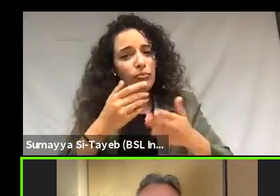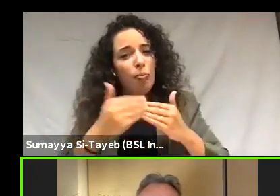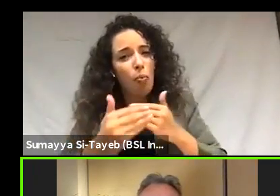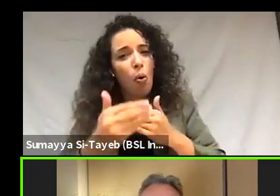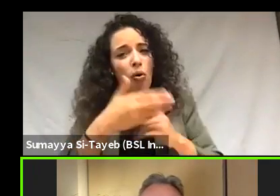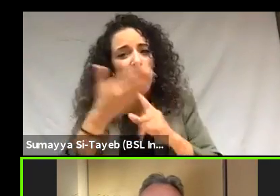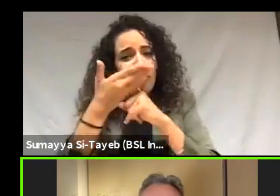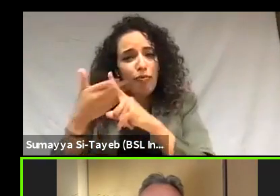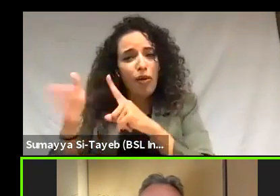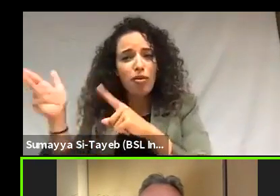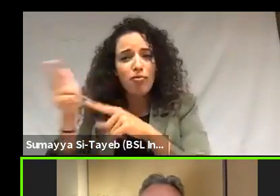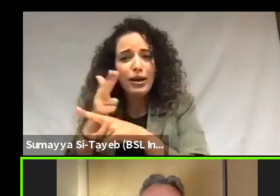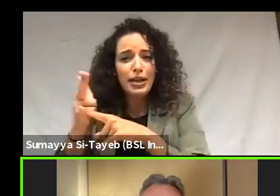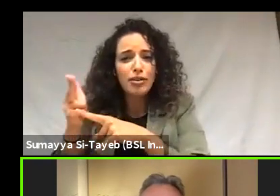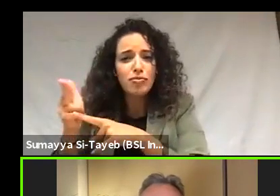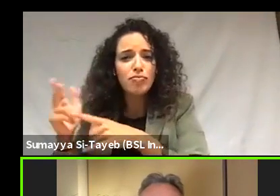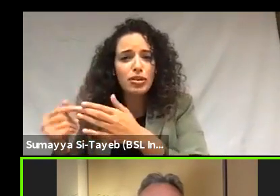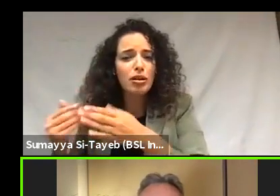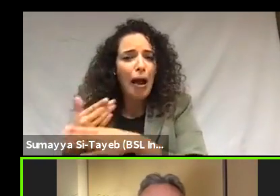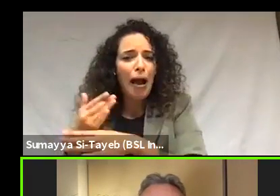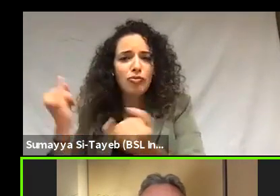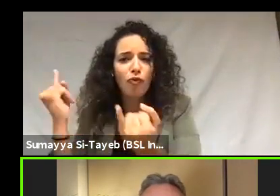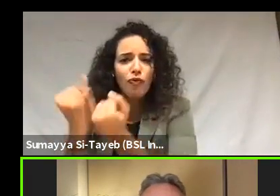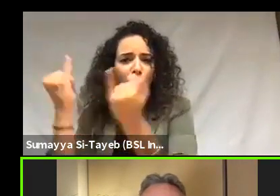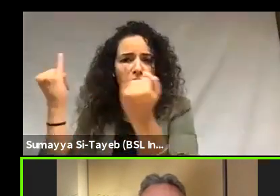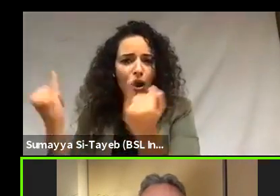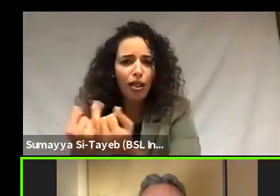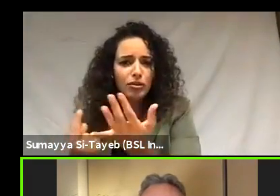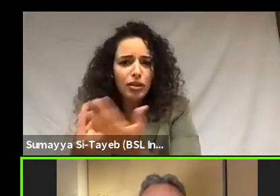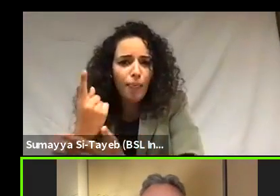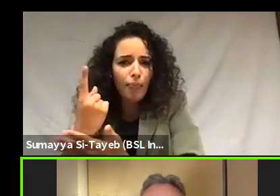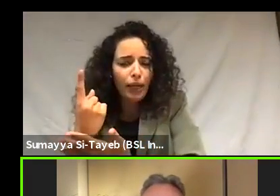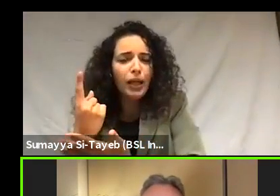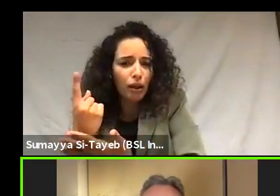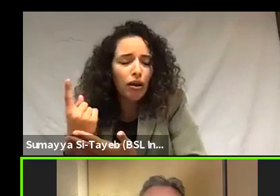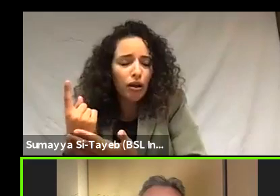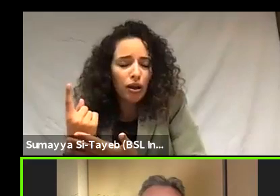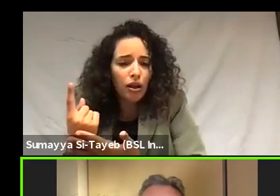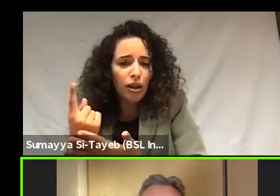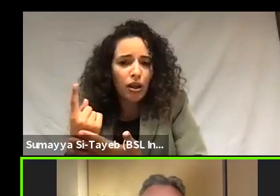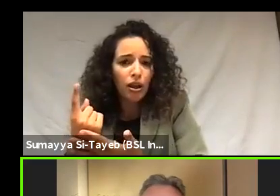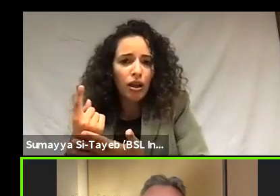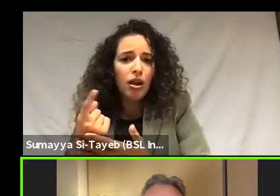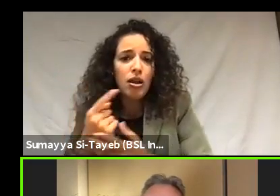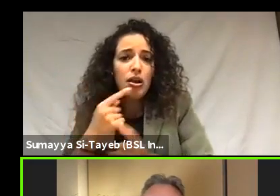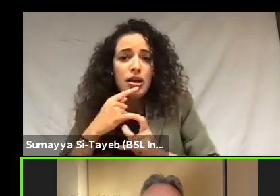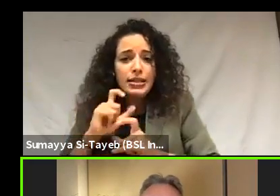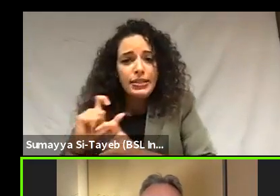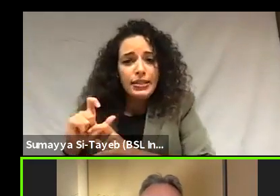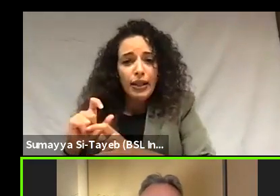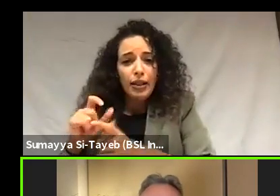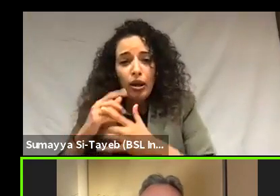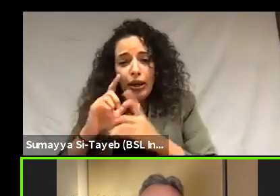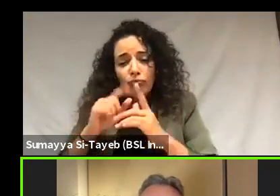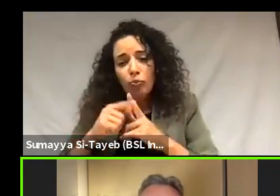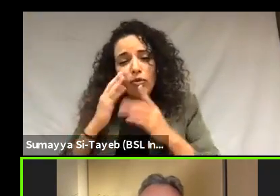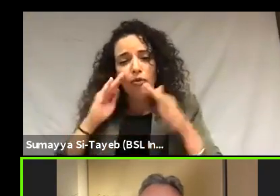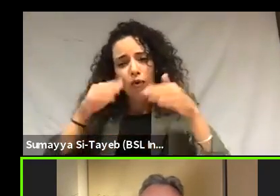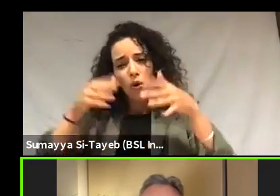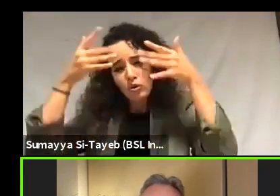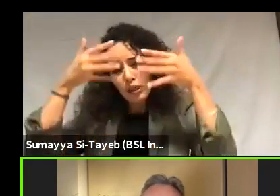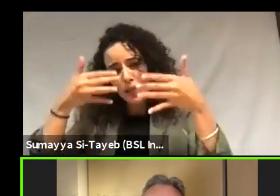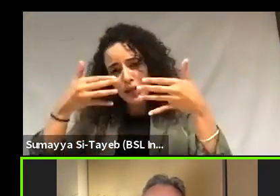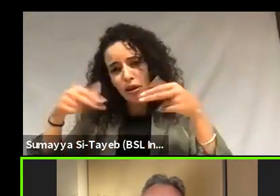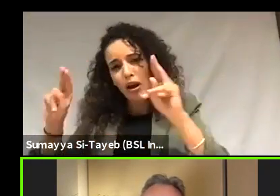far-right terrorism and acts of violence. It's still considered in numerical terms. In other words, there are fewer plots